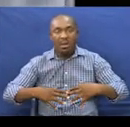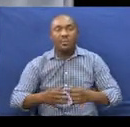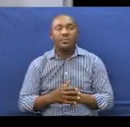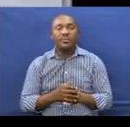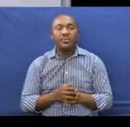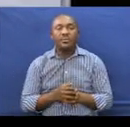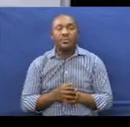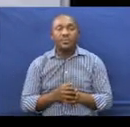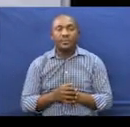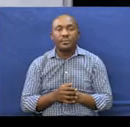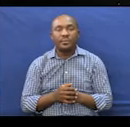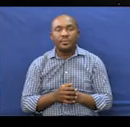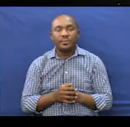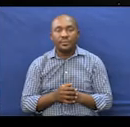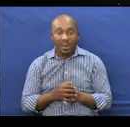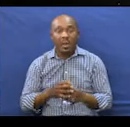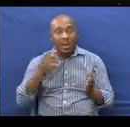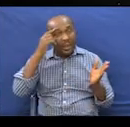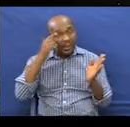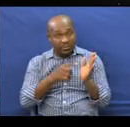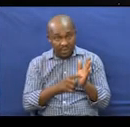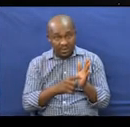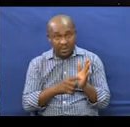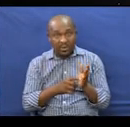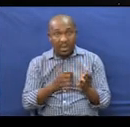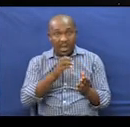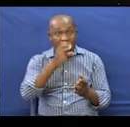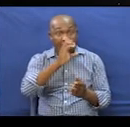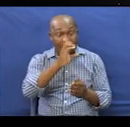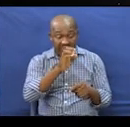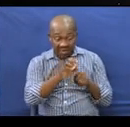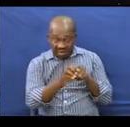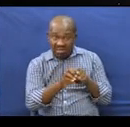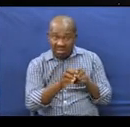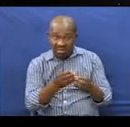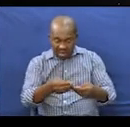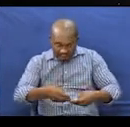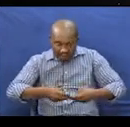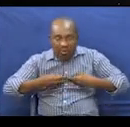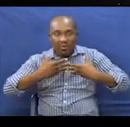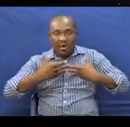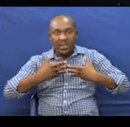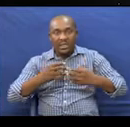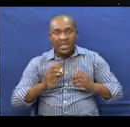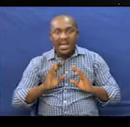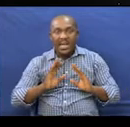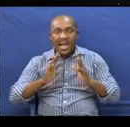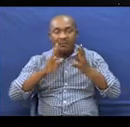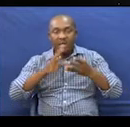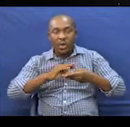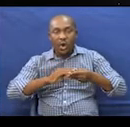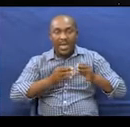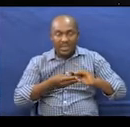They are source of what? Of energy. It means that carbohydrates provide the living organism with